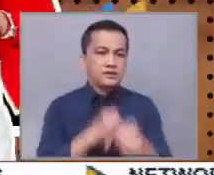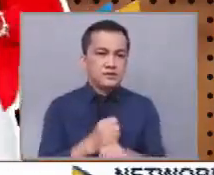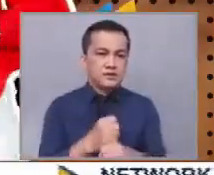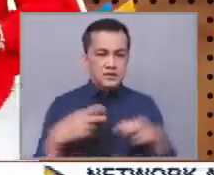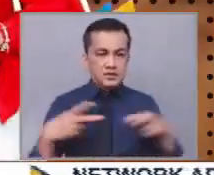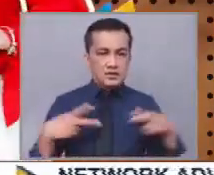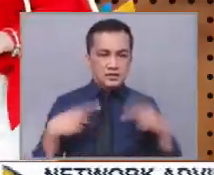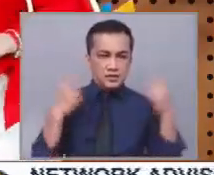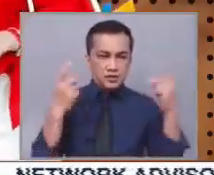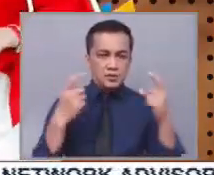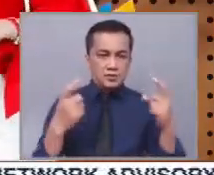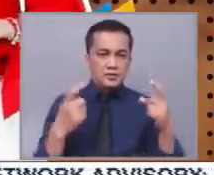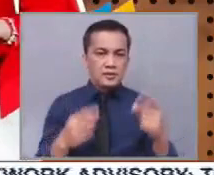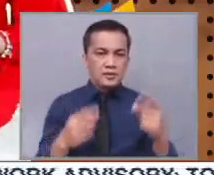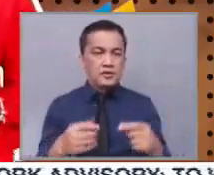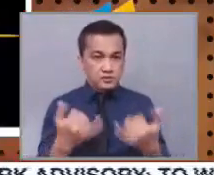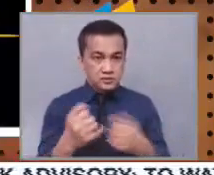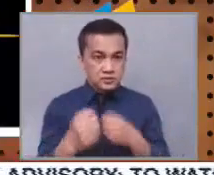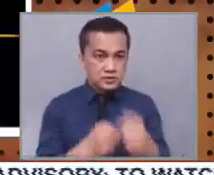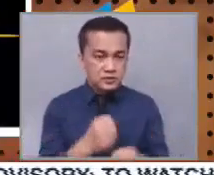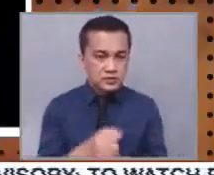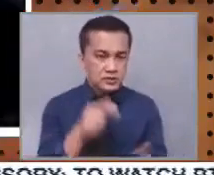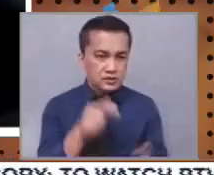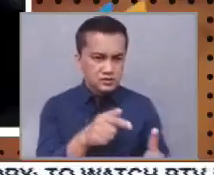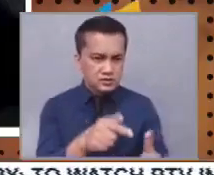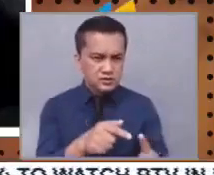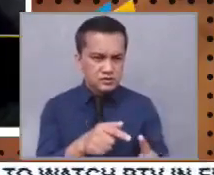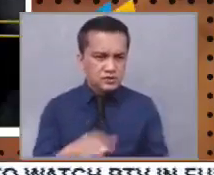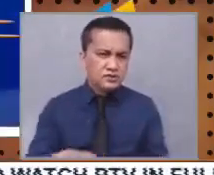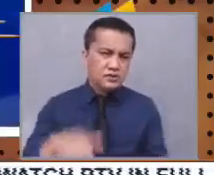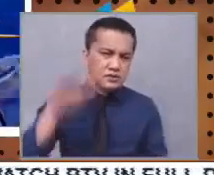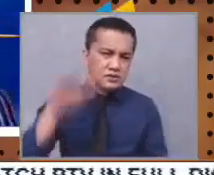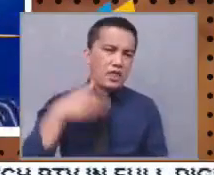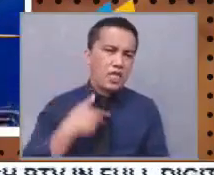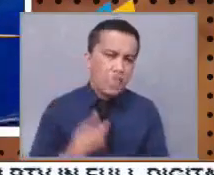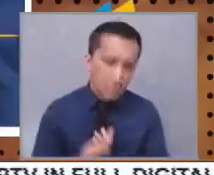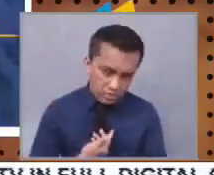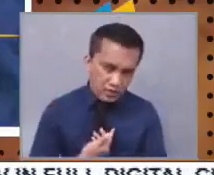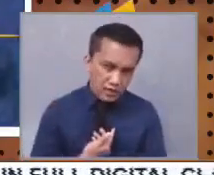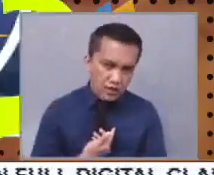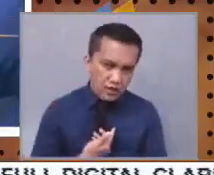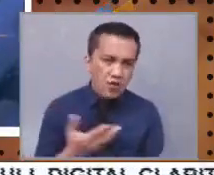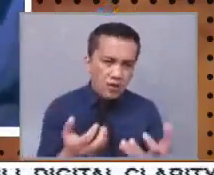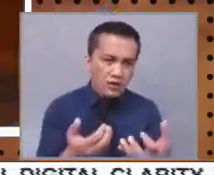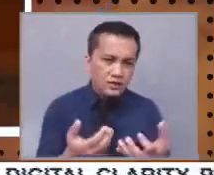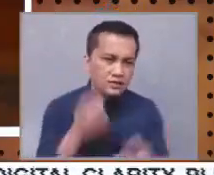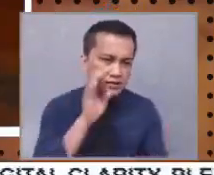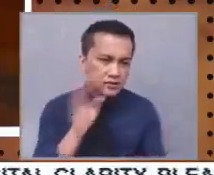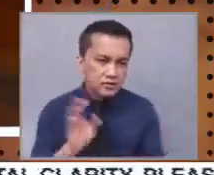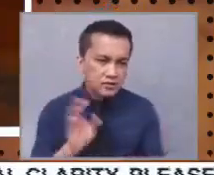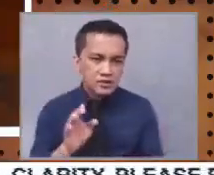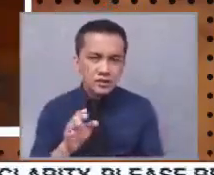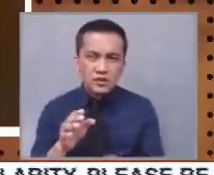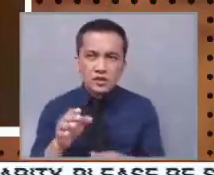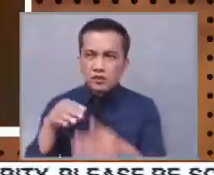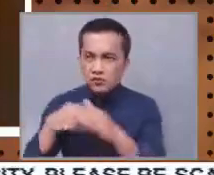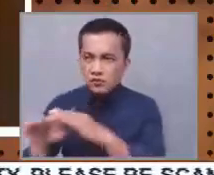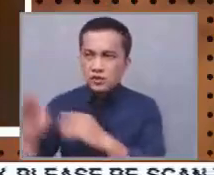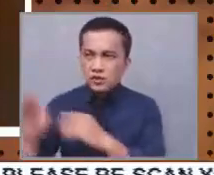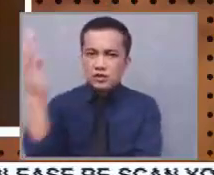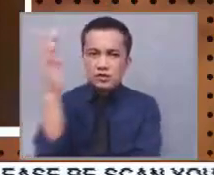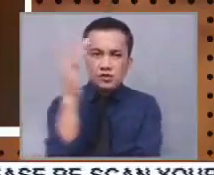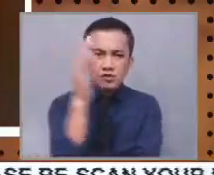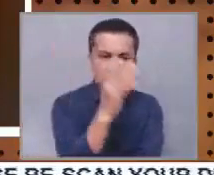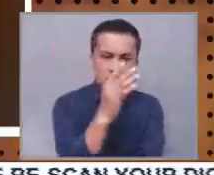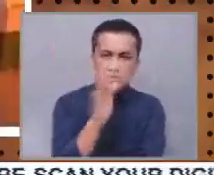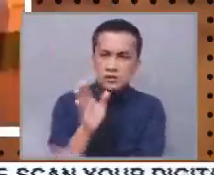for this year, he eventually grew tired and wants something new. Wandering in the woods, napadpad siya sa isang Christmas town